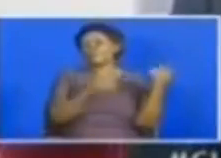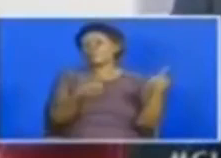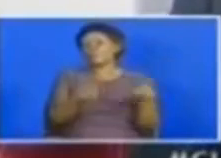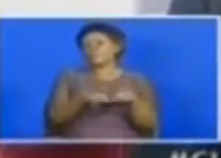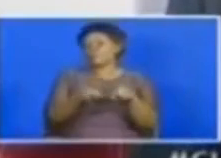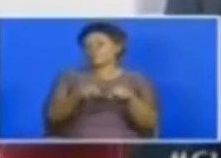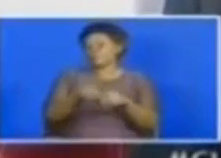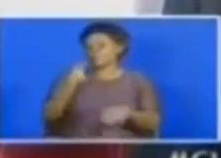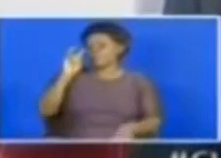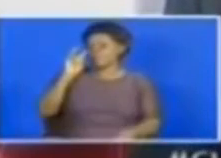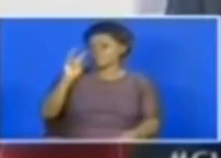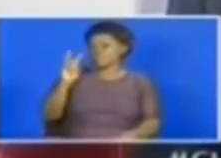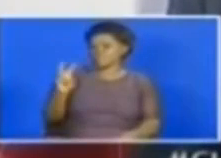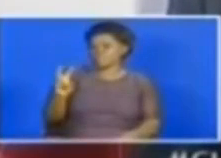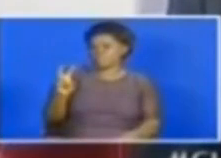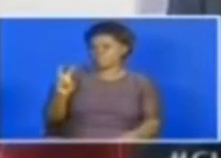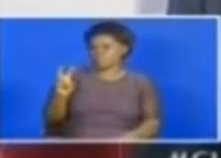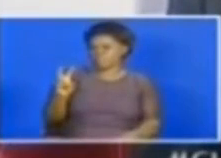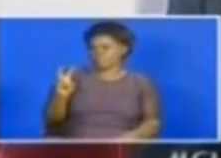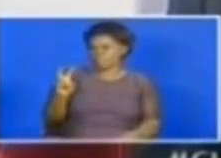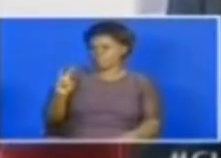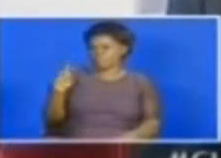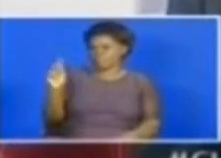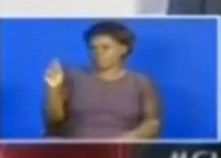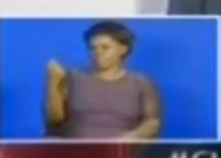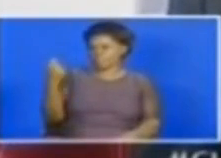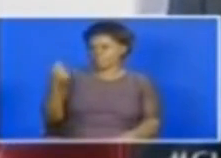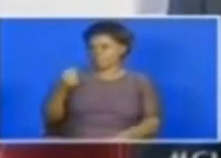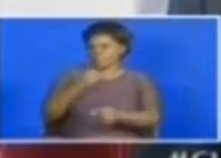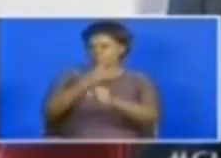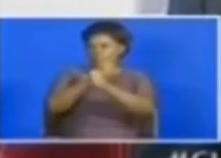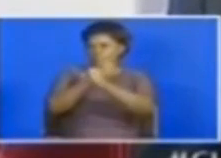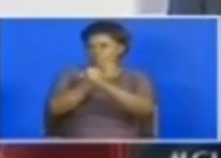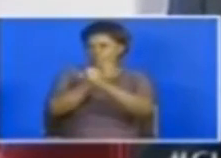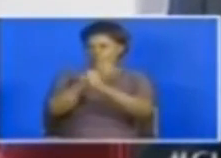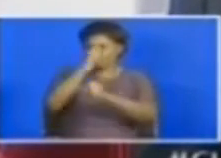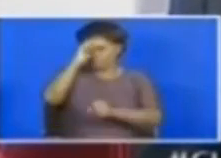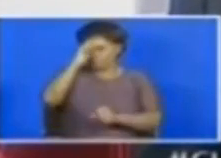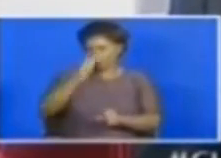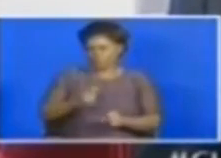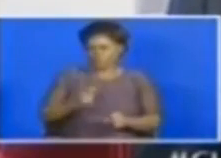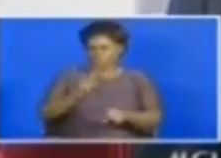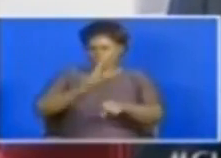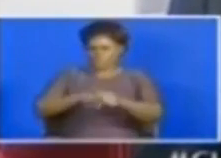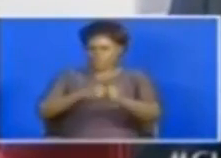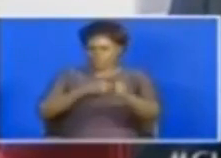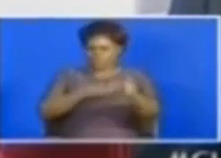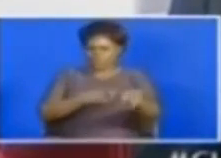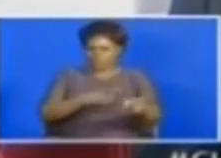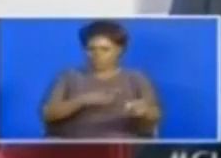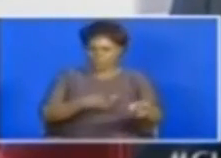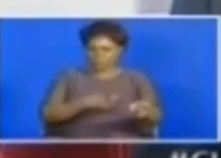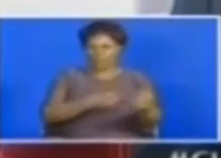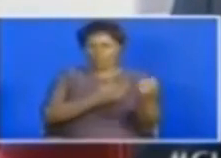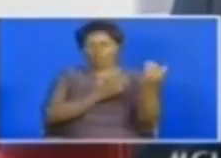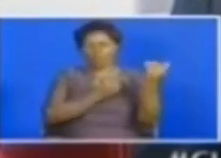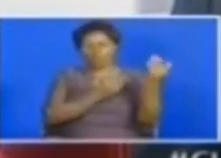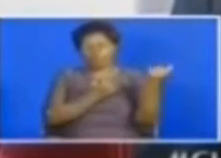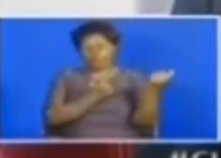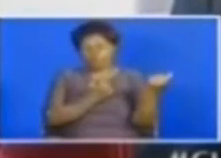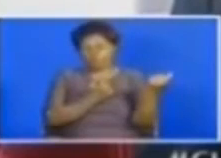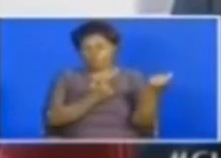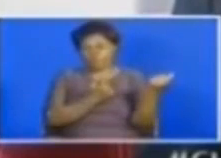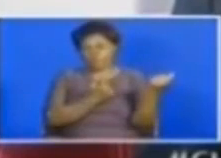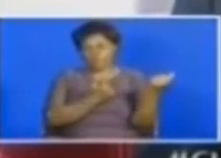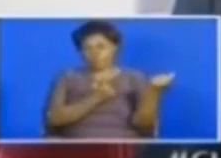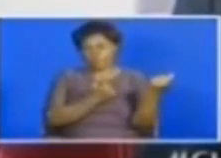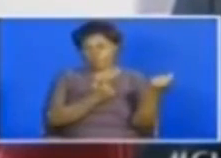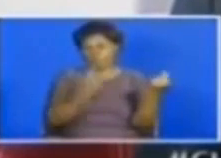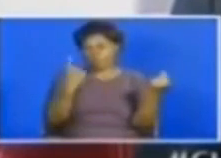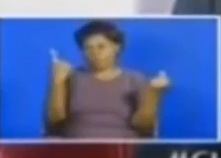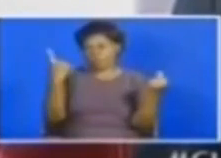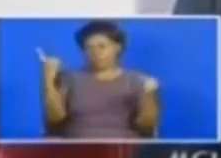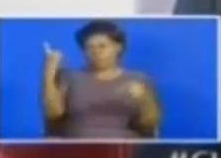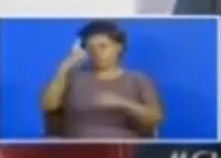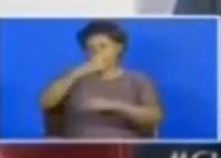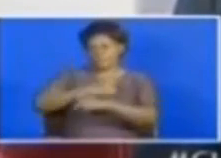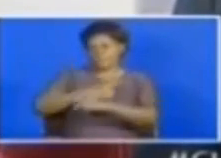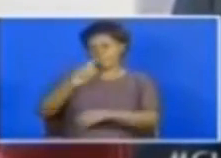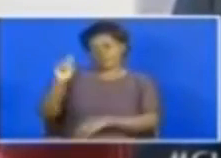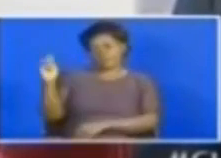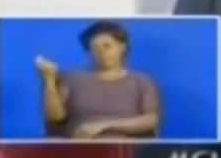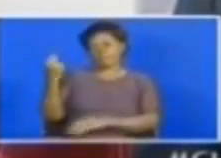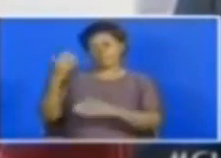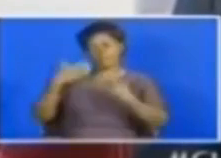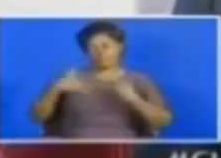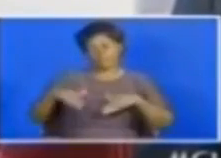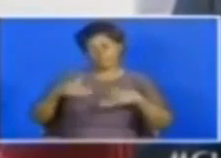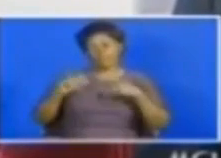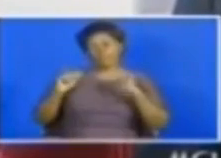we saw, you know, a lot of Kenyans come out and defend the judiciary when it was under attack, we really look forward to that one day when the